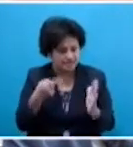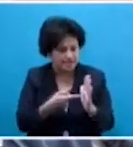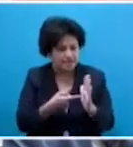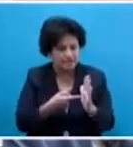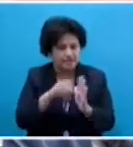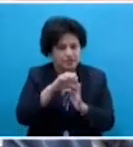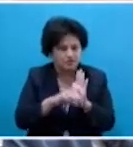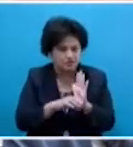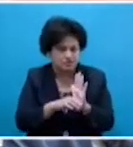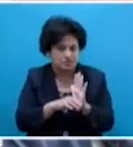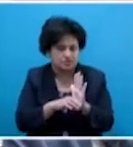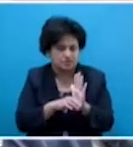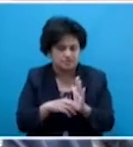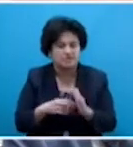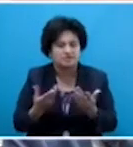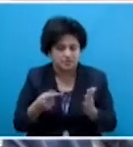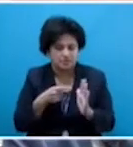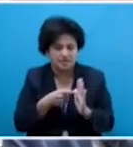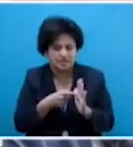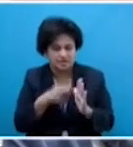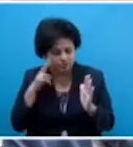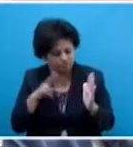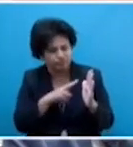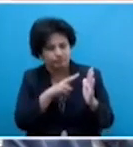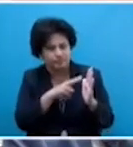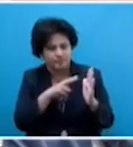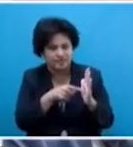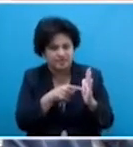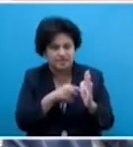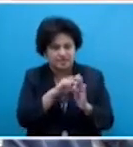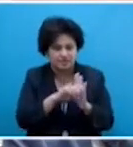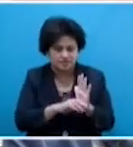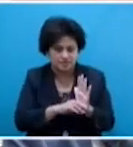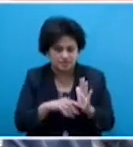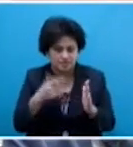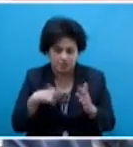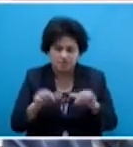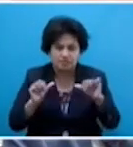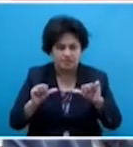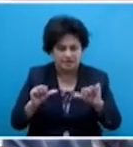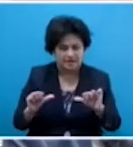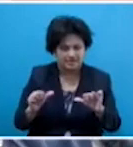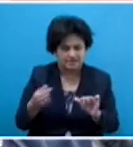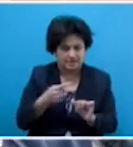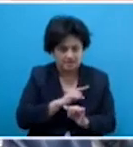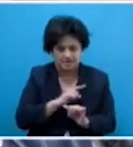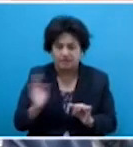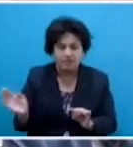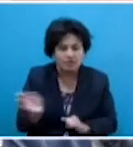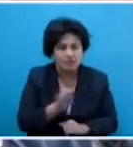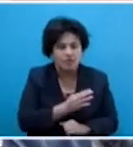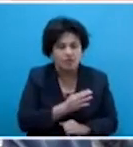been the beacon for our progress through its vast array of political and socio-economic protections for every